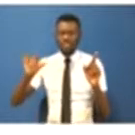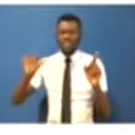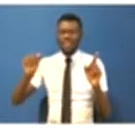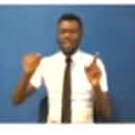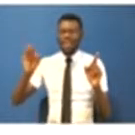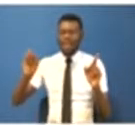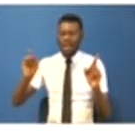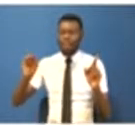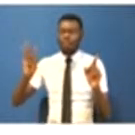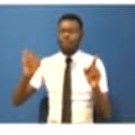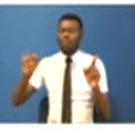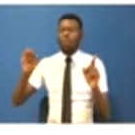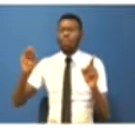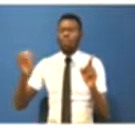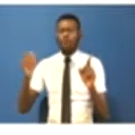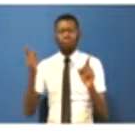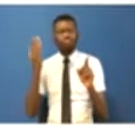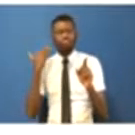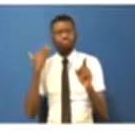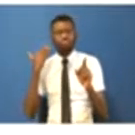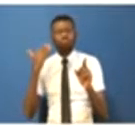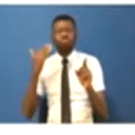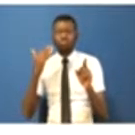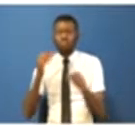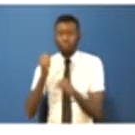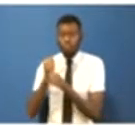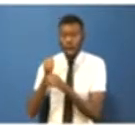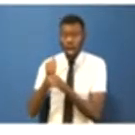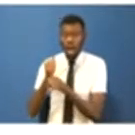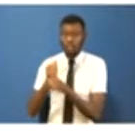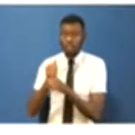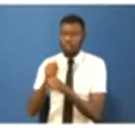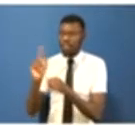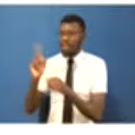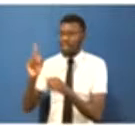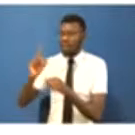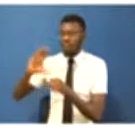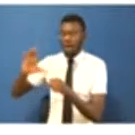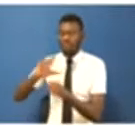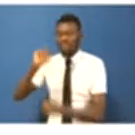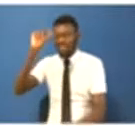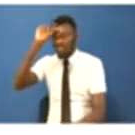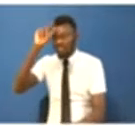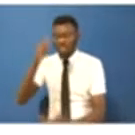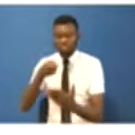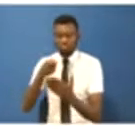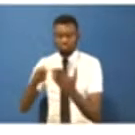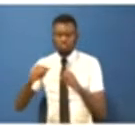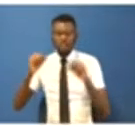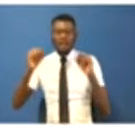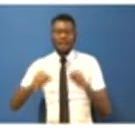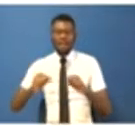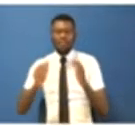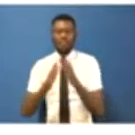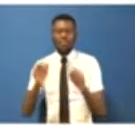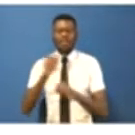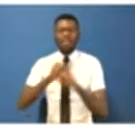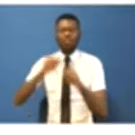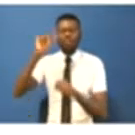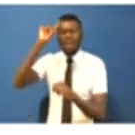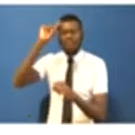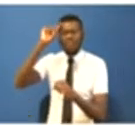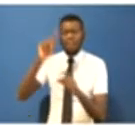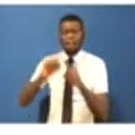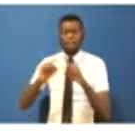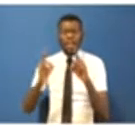extension of deed of transfer functions that was signed between the nairobi city county and the national government elapses on